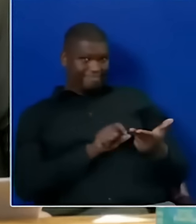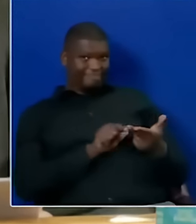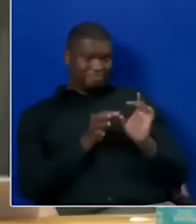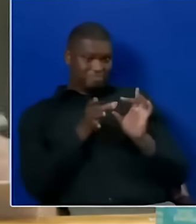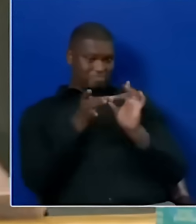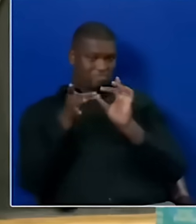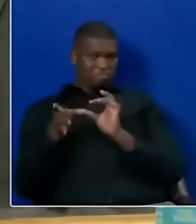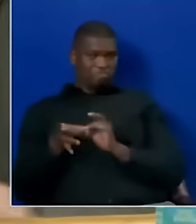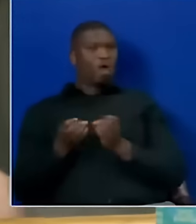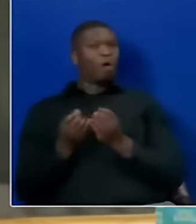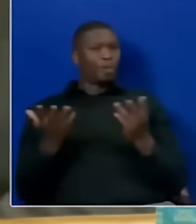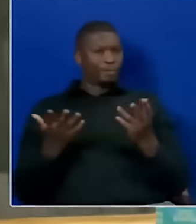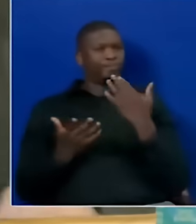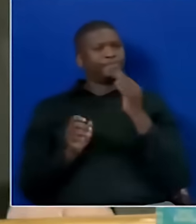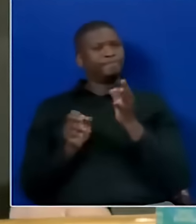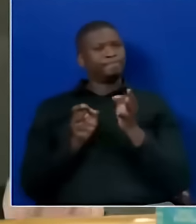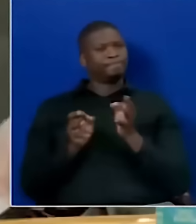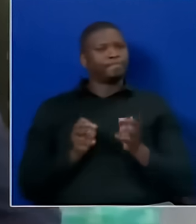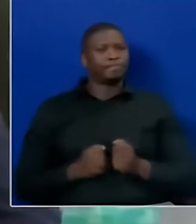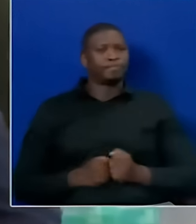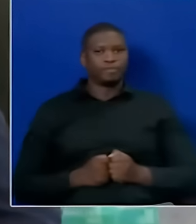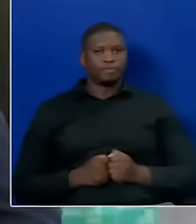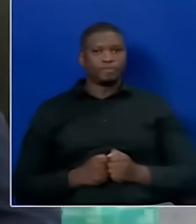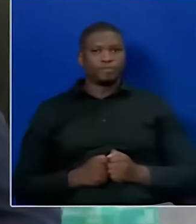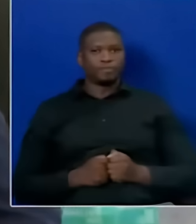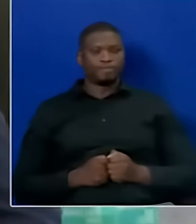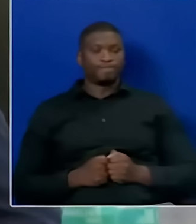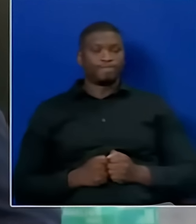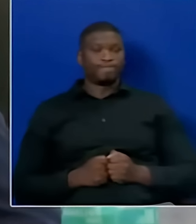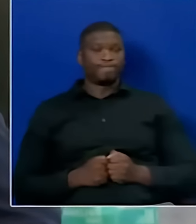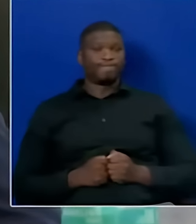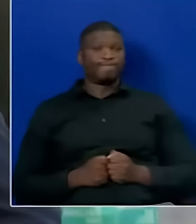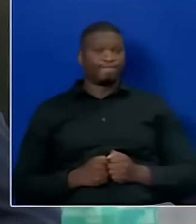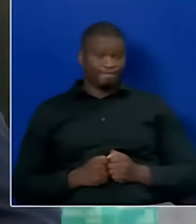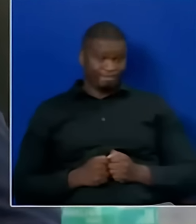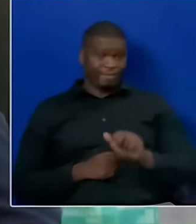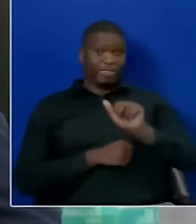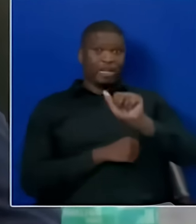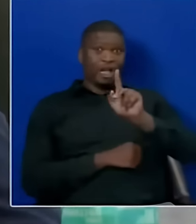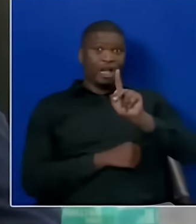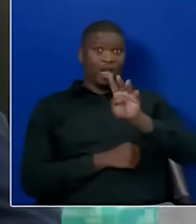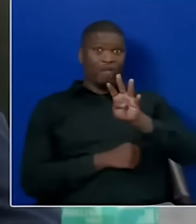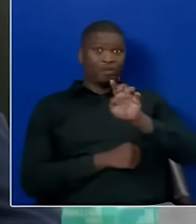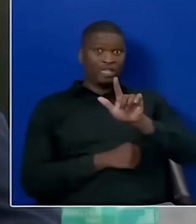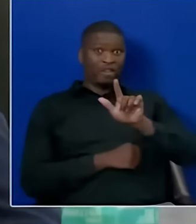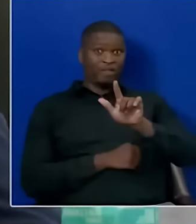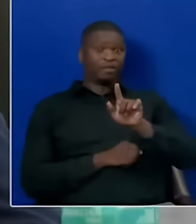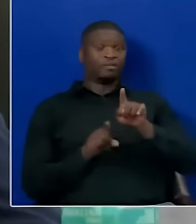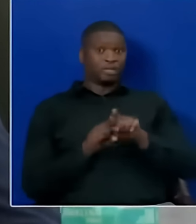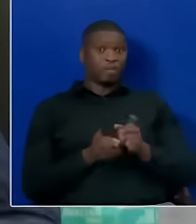AK-47? The AK-47, which was recovered from the